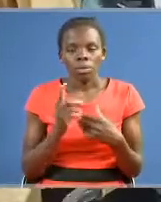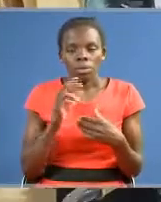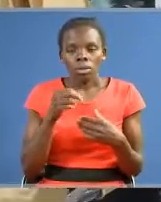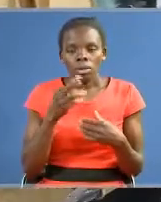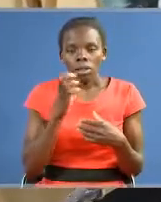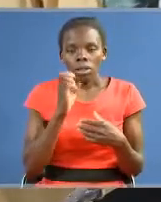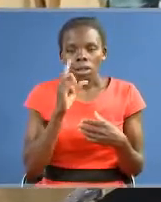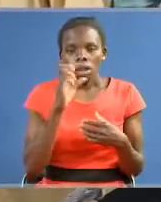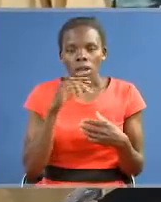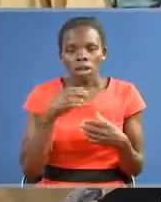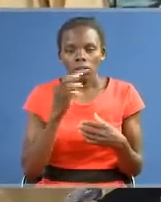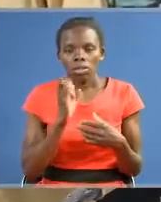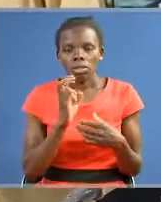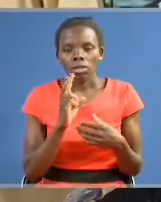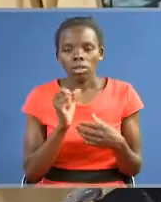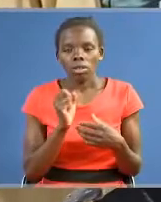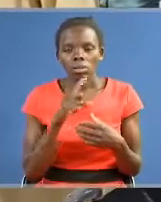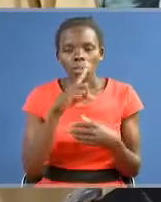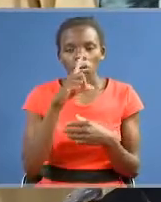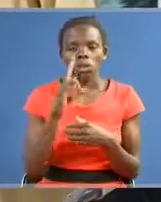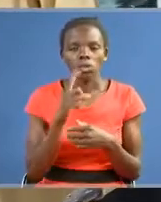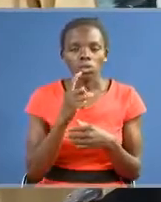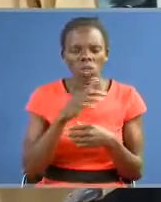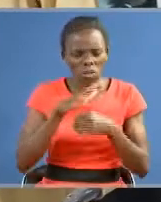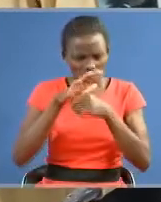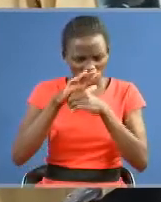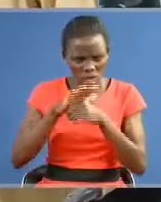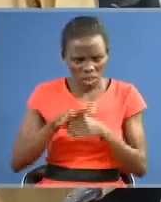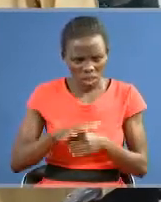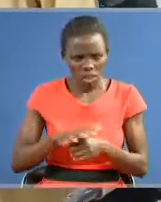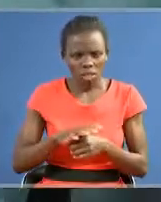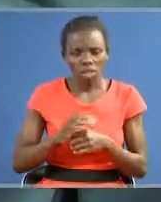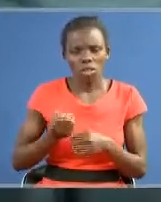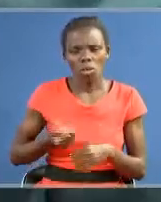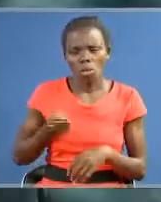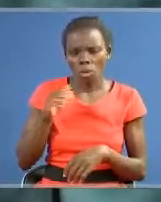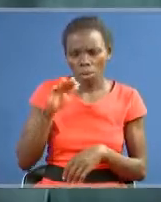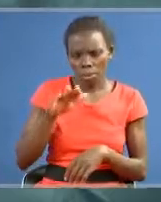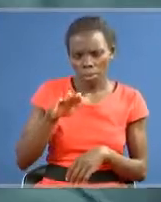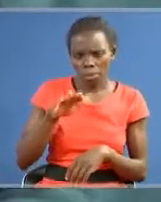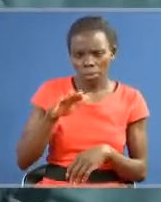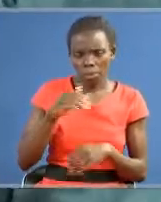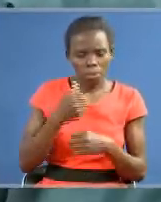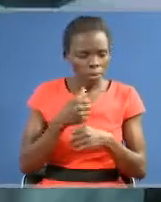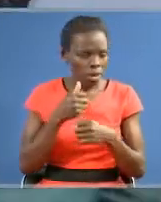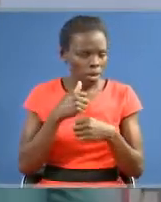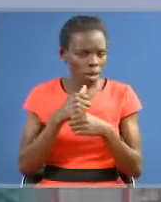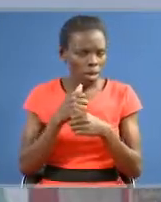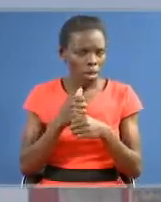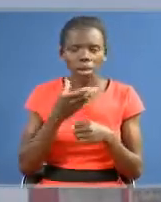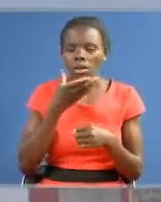Wounded Healers, aligusia masuala ya unyanyasaji wa jinsia ya kike inayowafanya